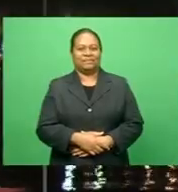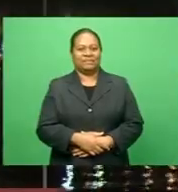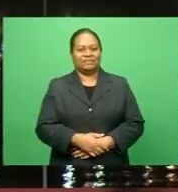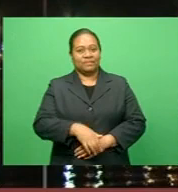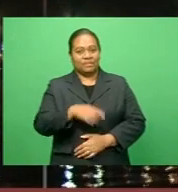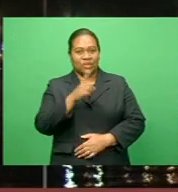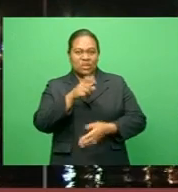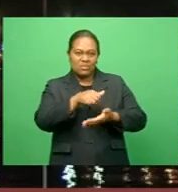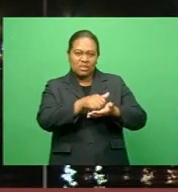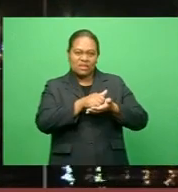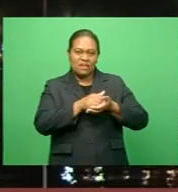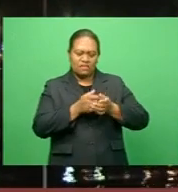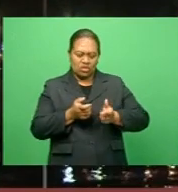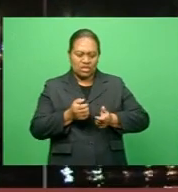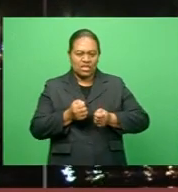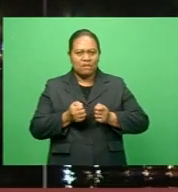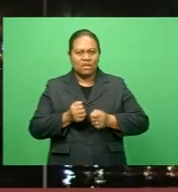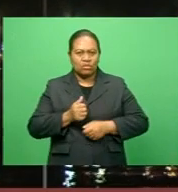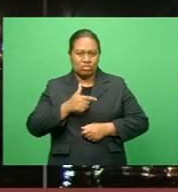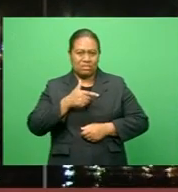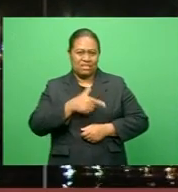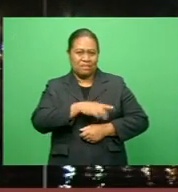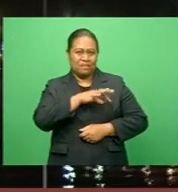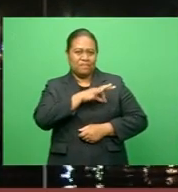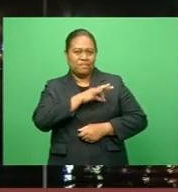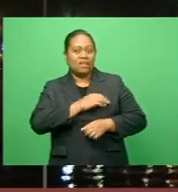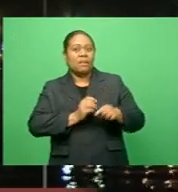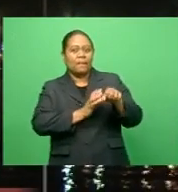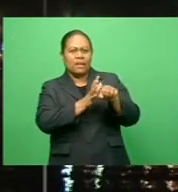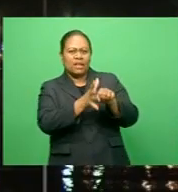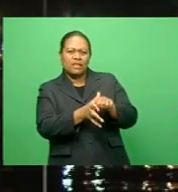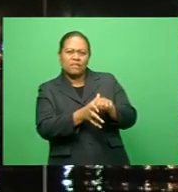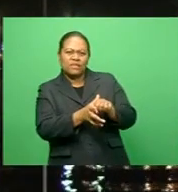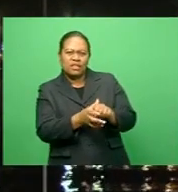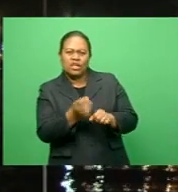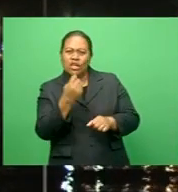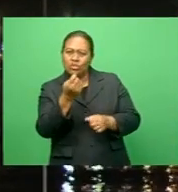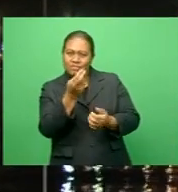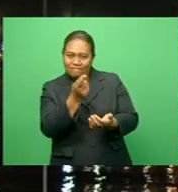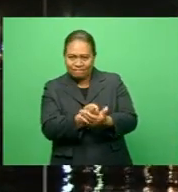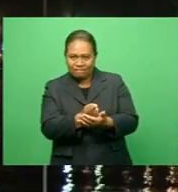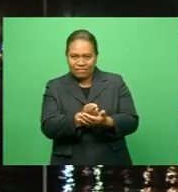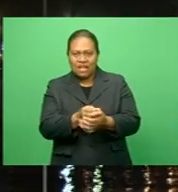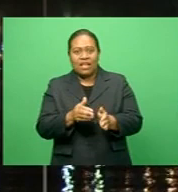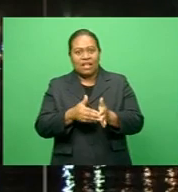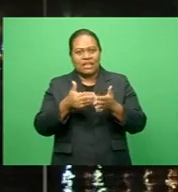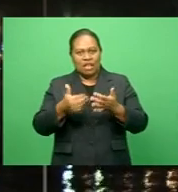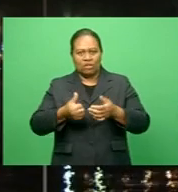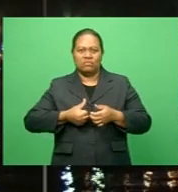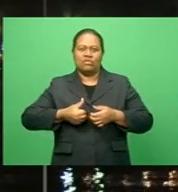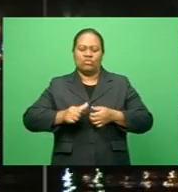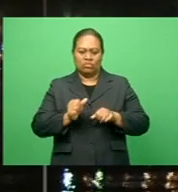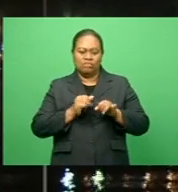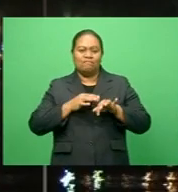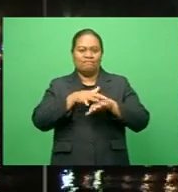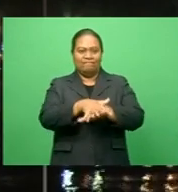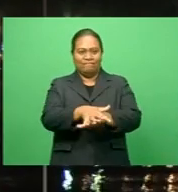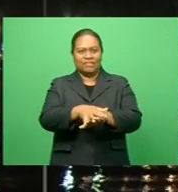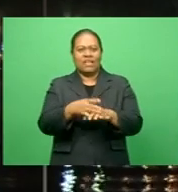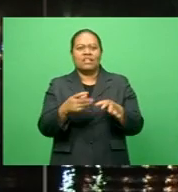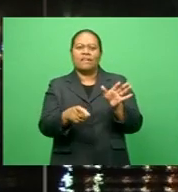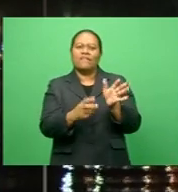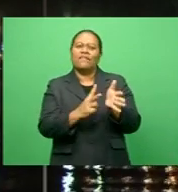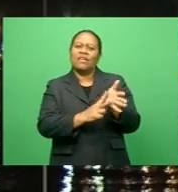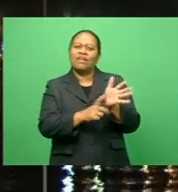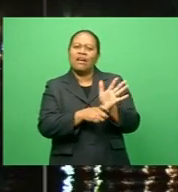Once the preserve of gamers with deep pockets, the pandemic is giving virtual reality the boost it needs to go mainstream. VR is fast